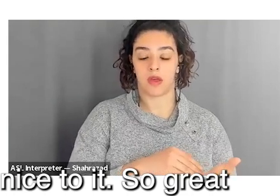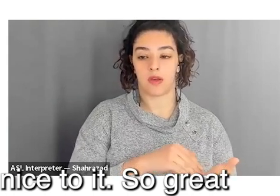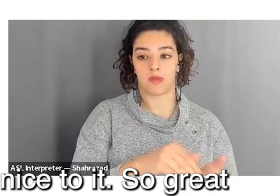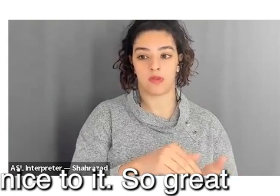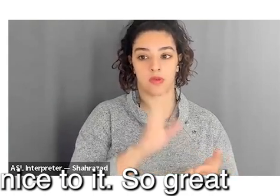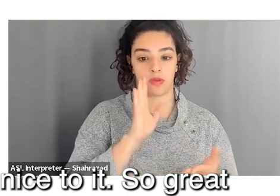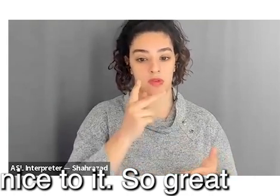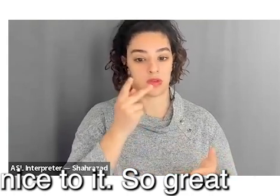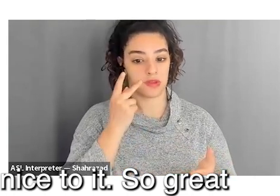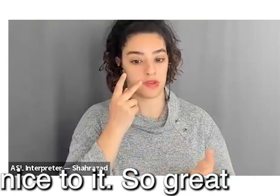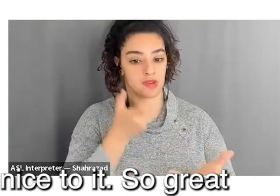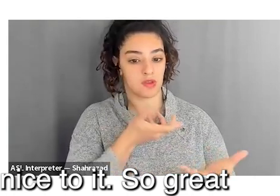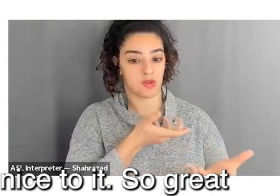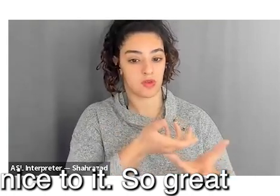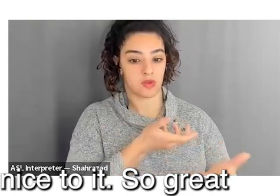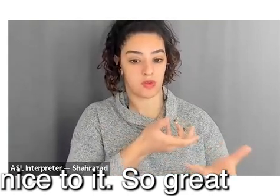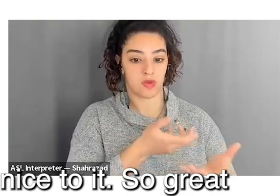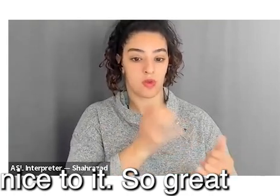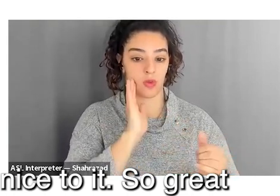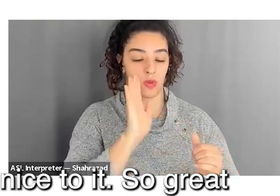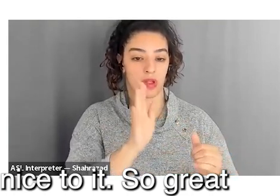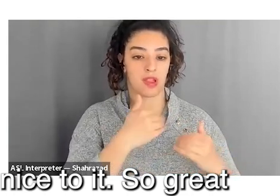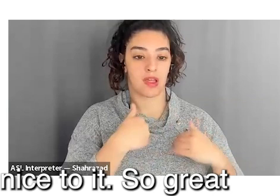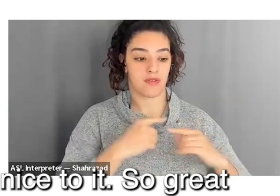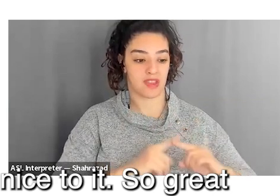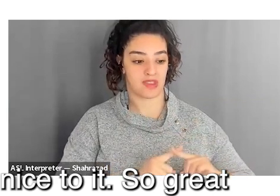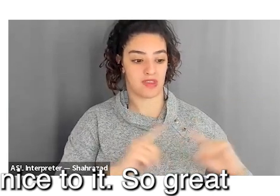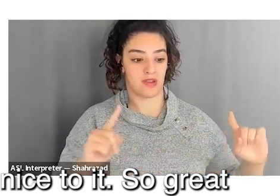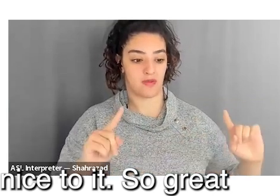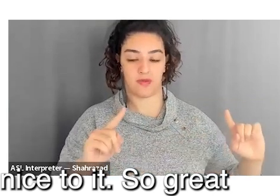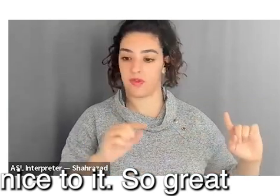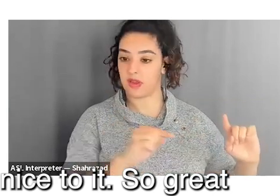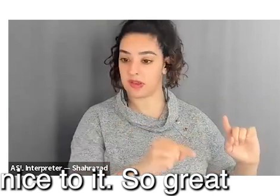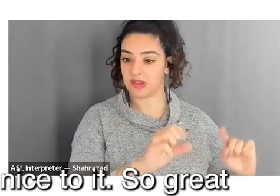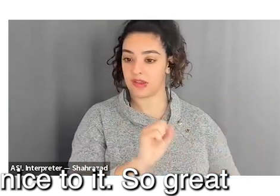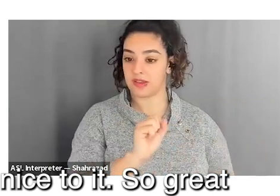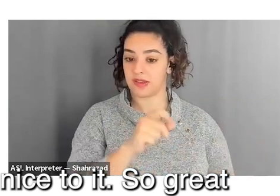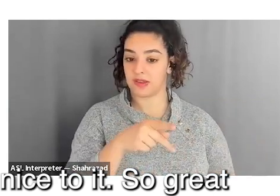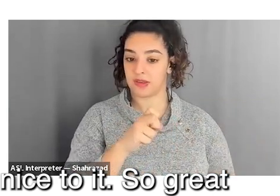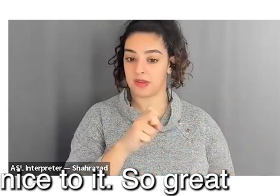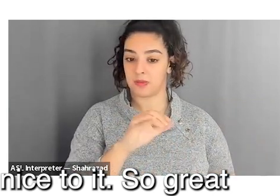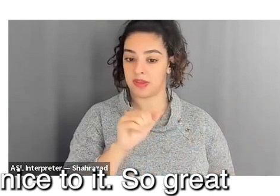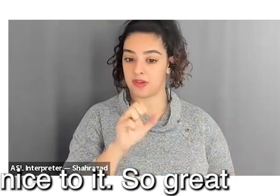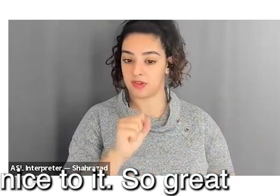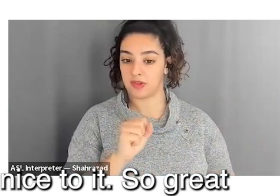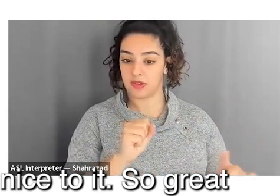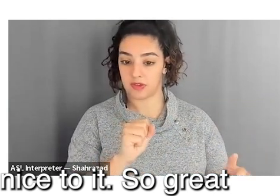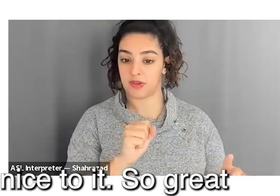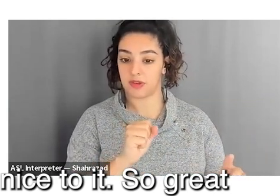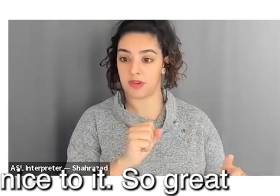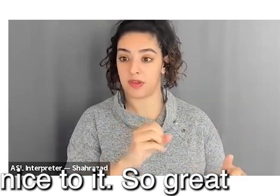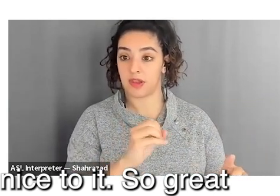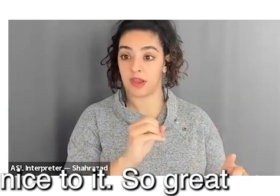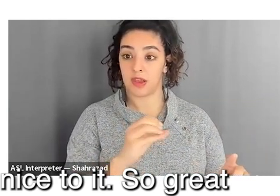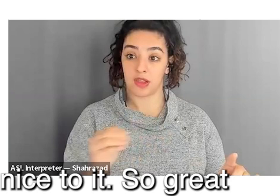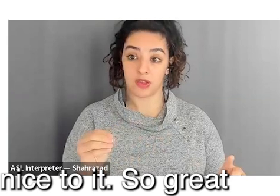they're completely different organisms and species. But the ants provide the leaves to the